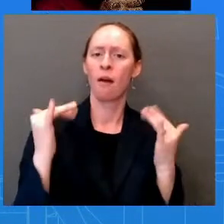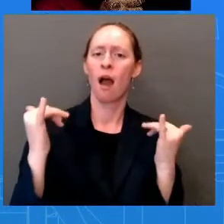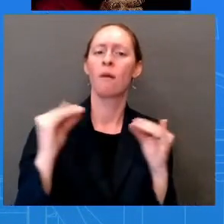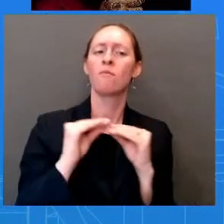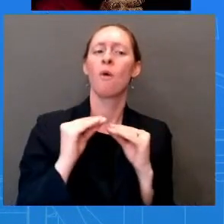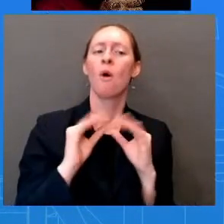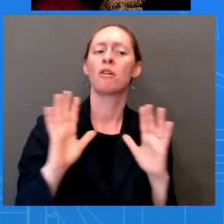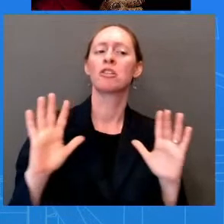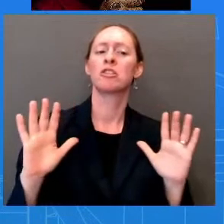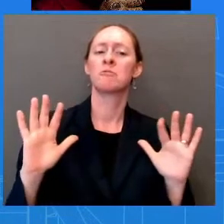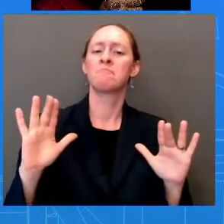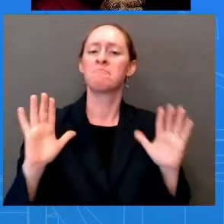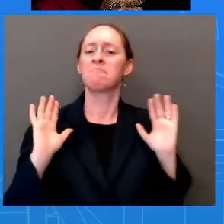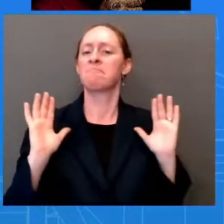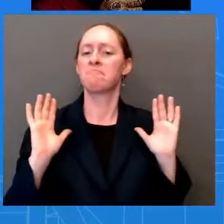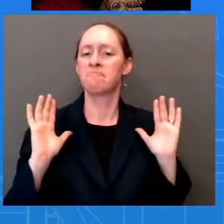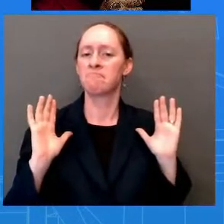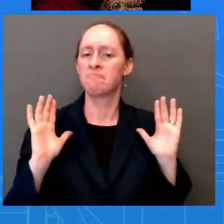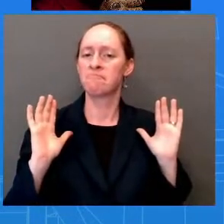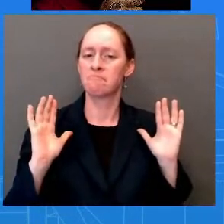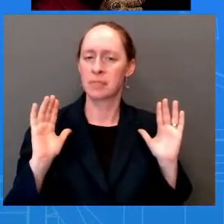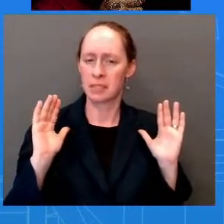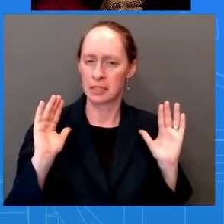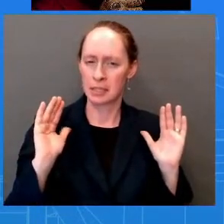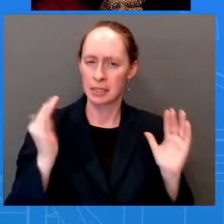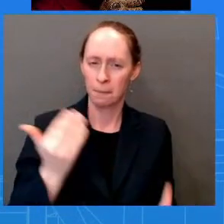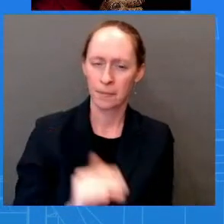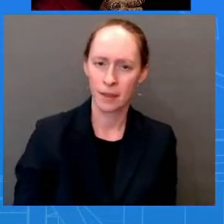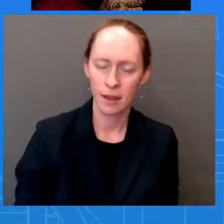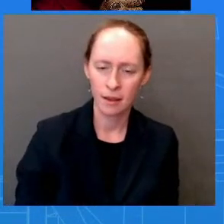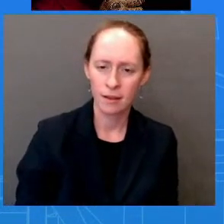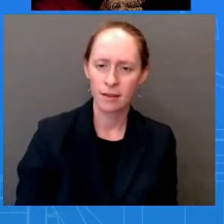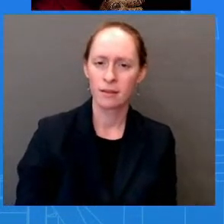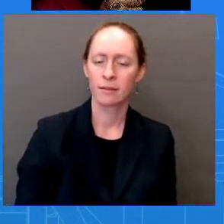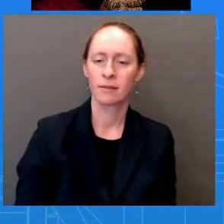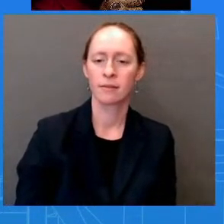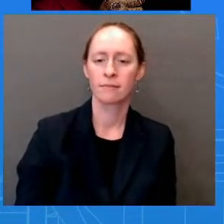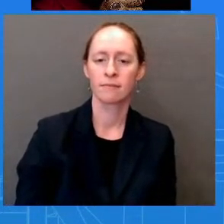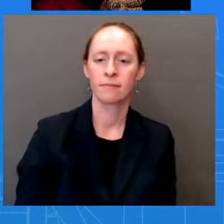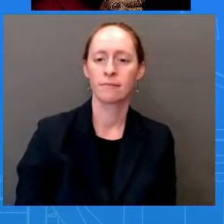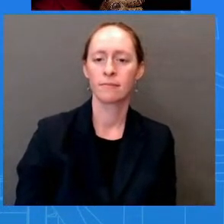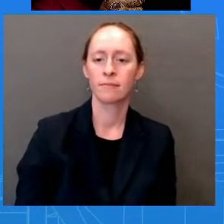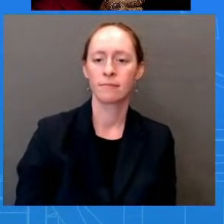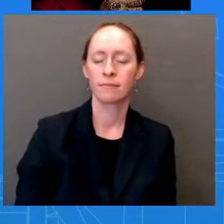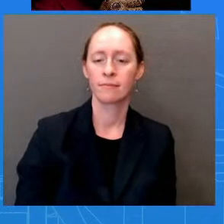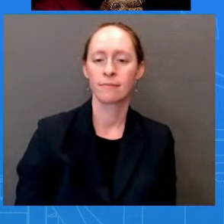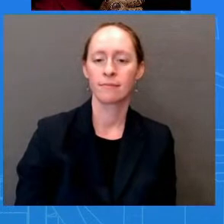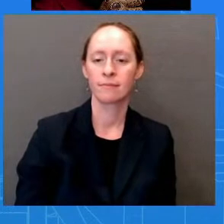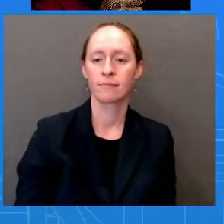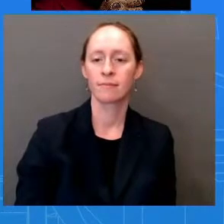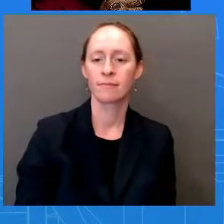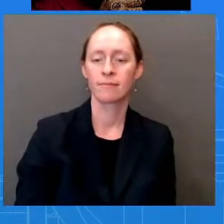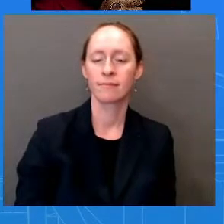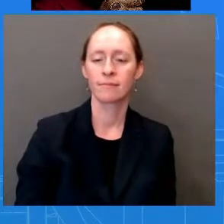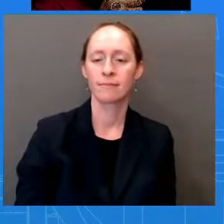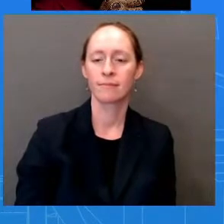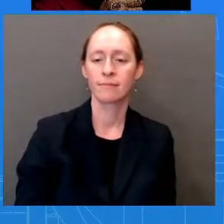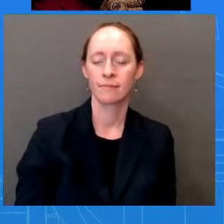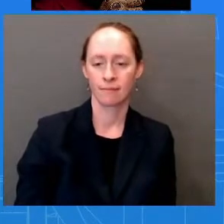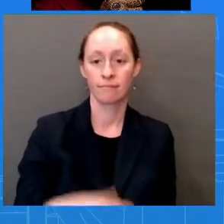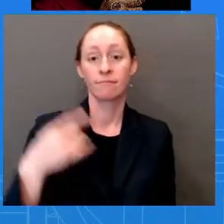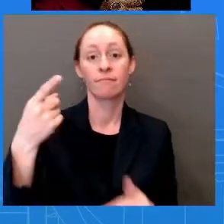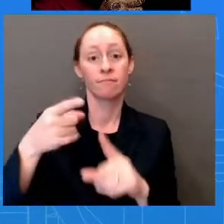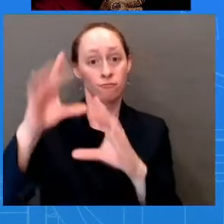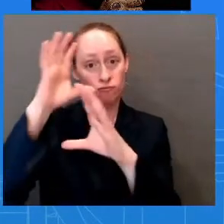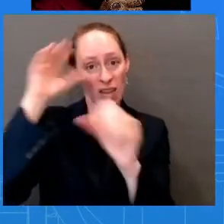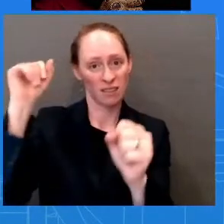Division President Jeremy Ferguson this morning said that there's been, quote, no real engagement yet at this point from the administration.